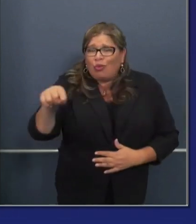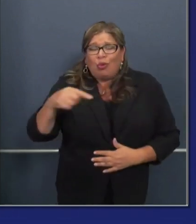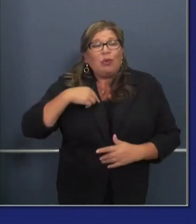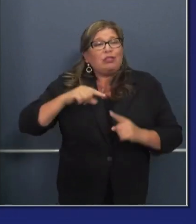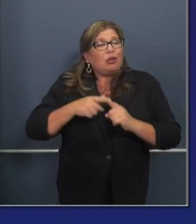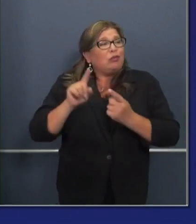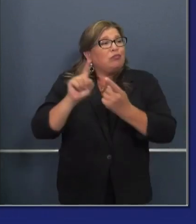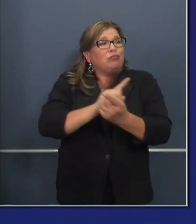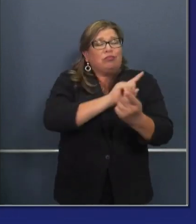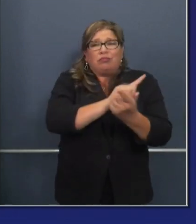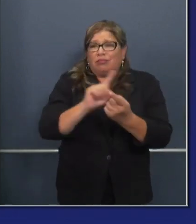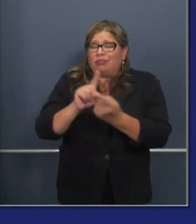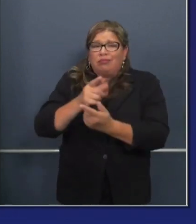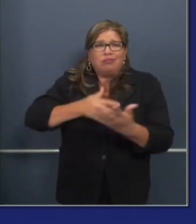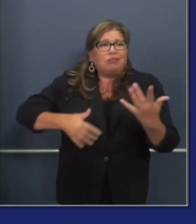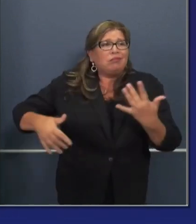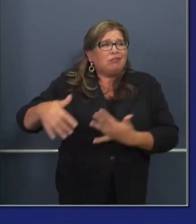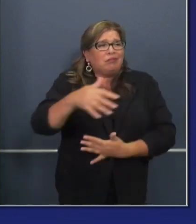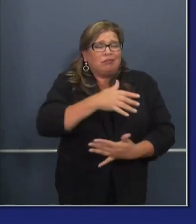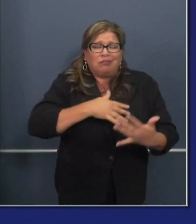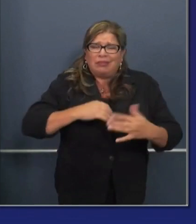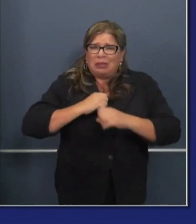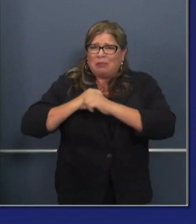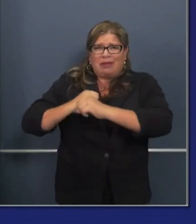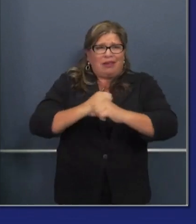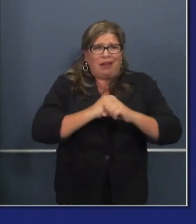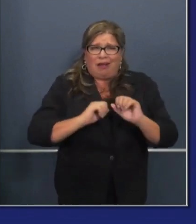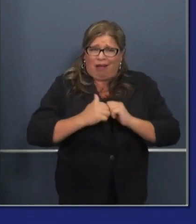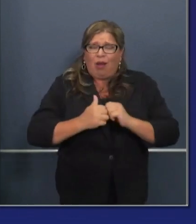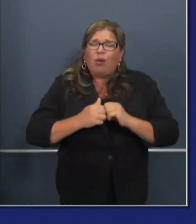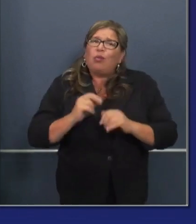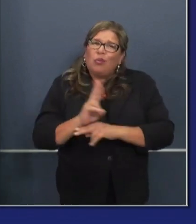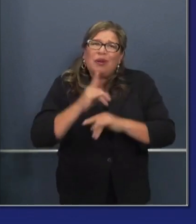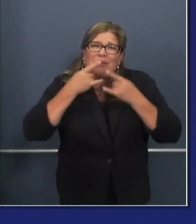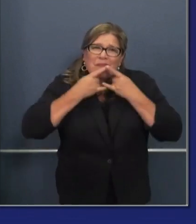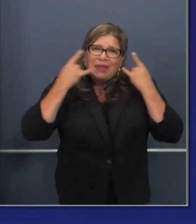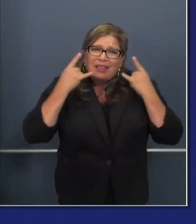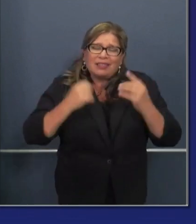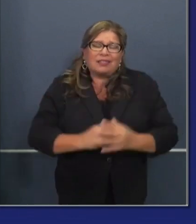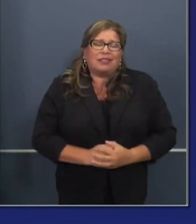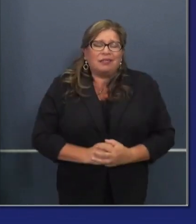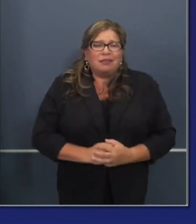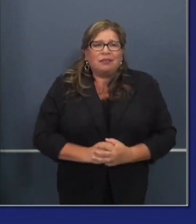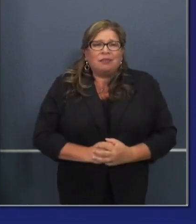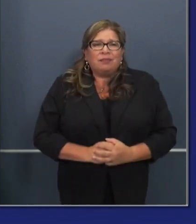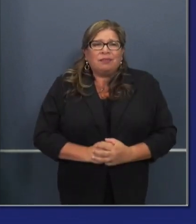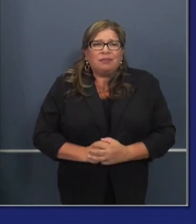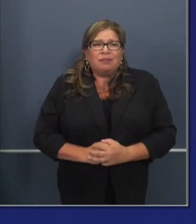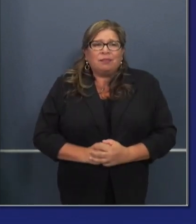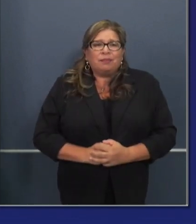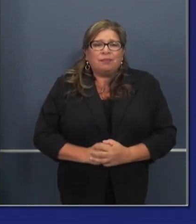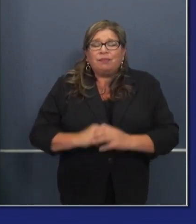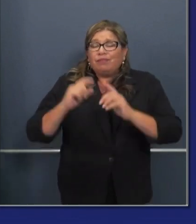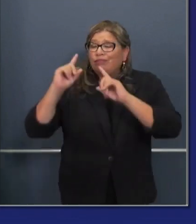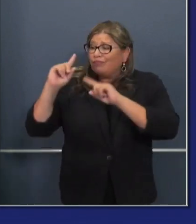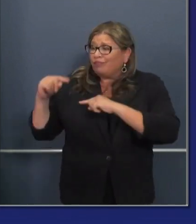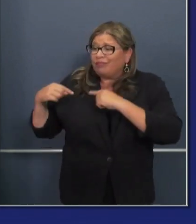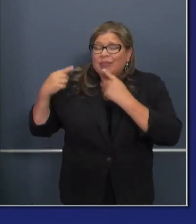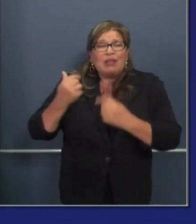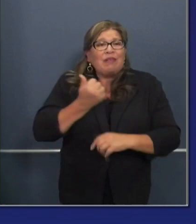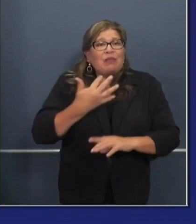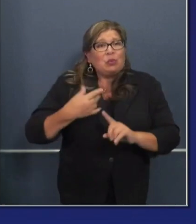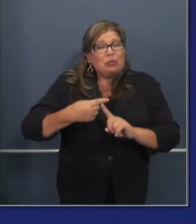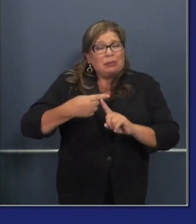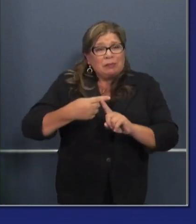all across the nation. I've had the privilege over the course of the last number of months to spend time